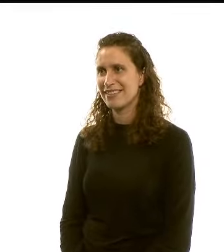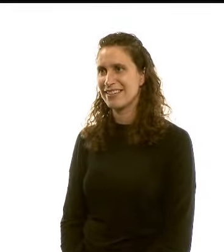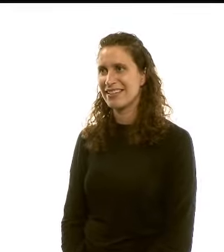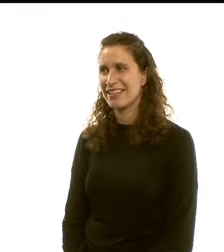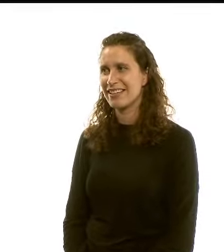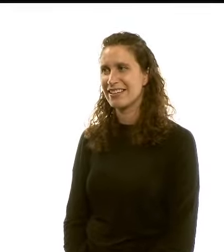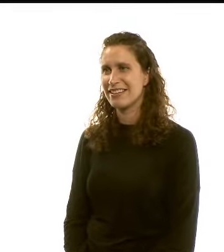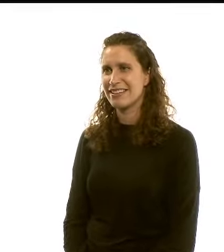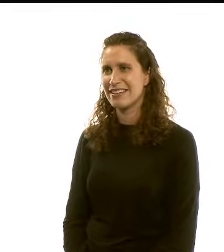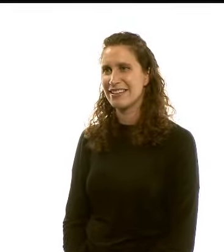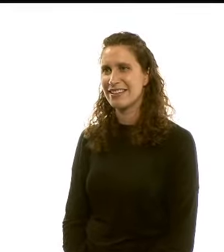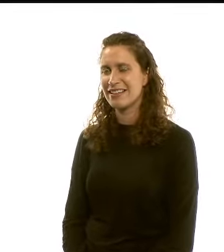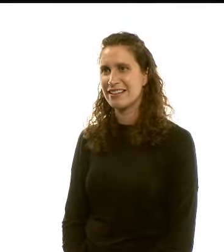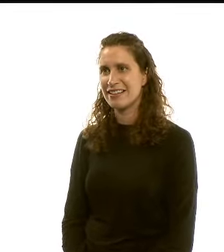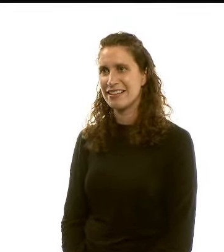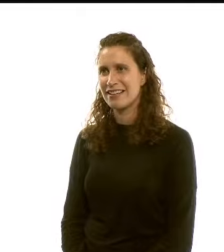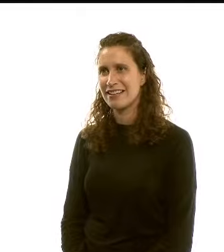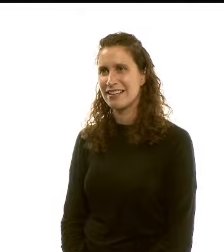Hi.